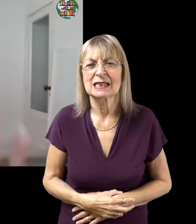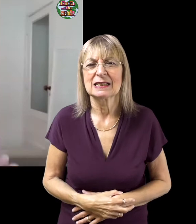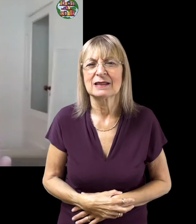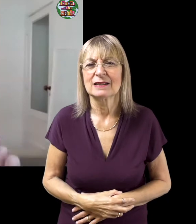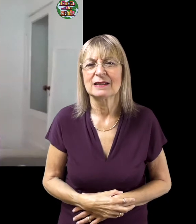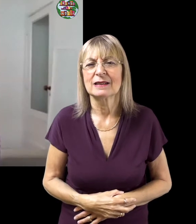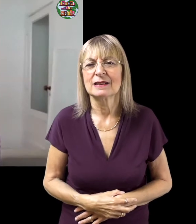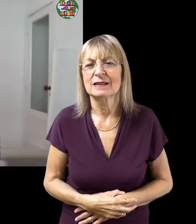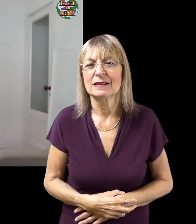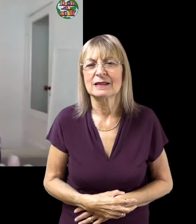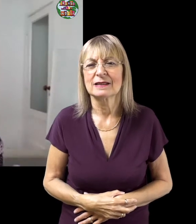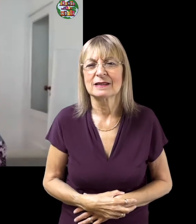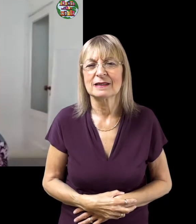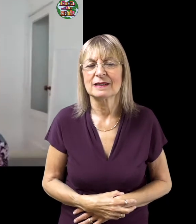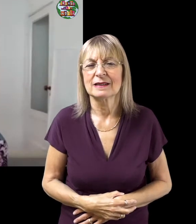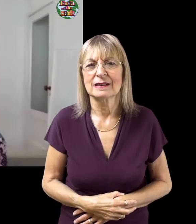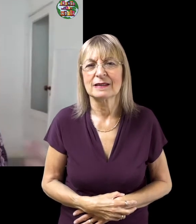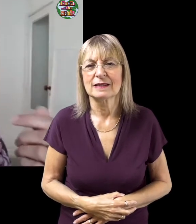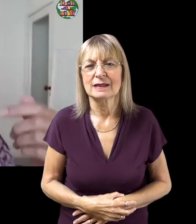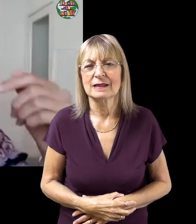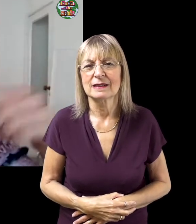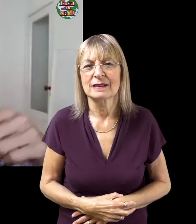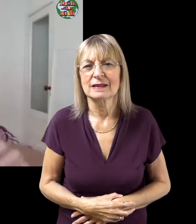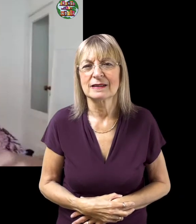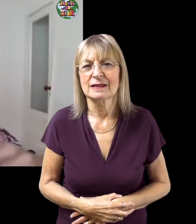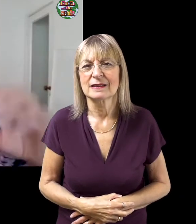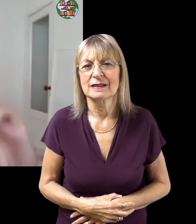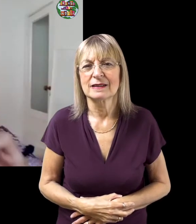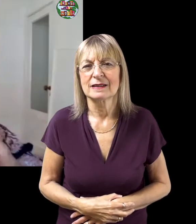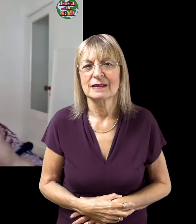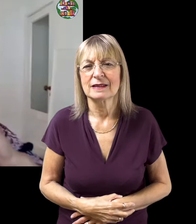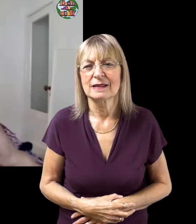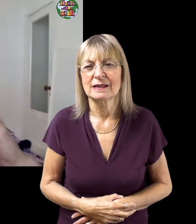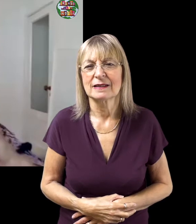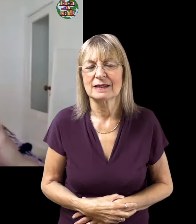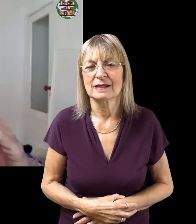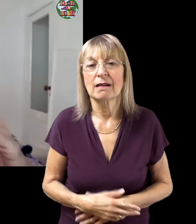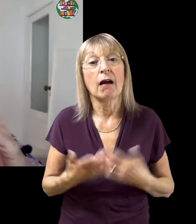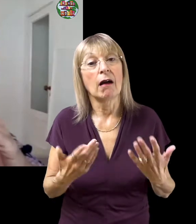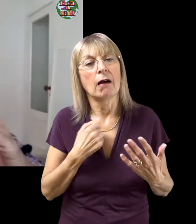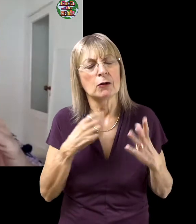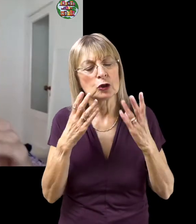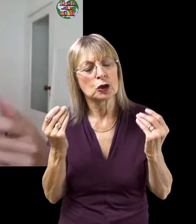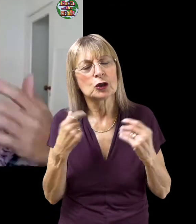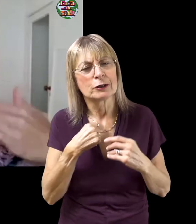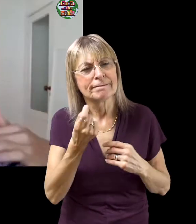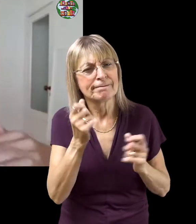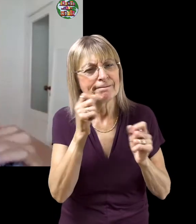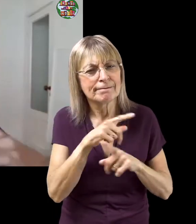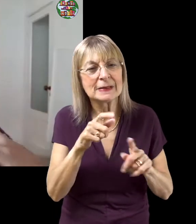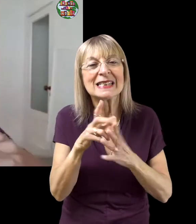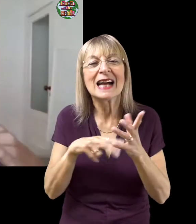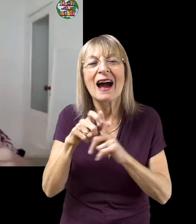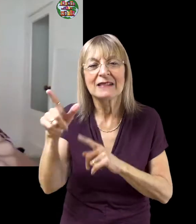a kid talking, a 10-year-old, and on purpose I make it slightly weird. My Dutch